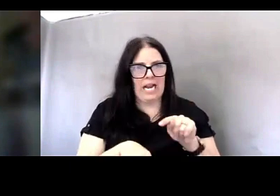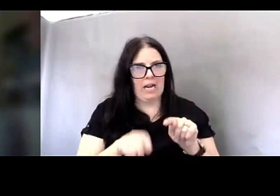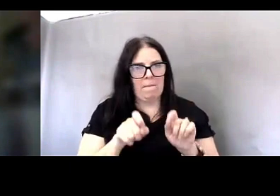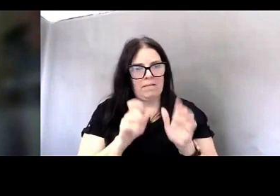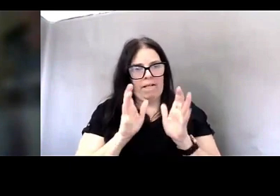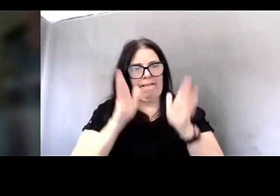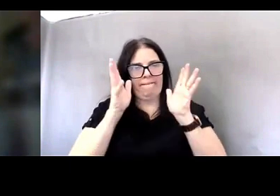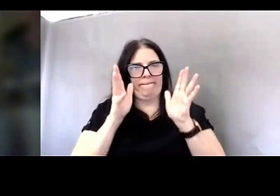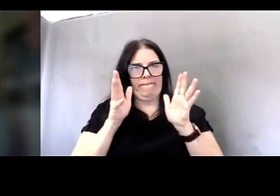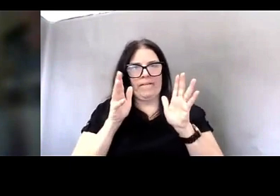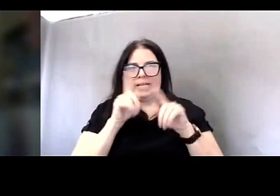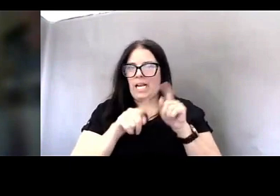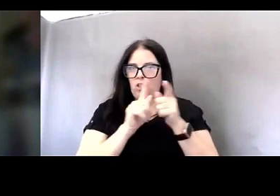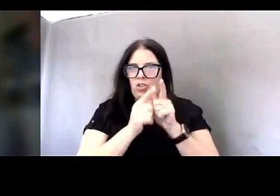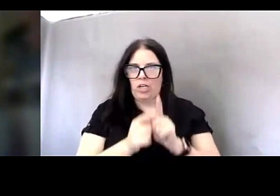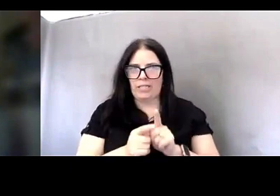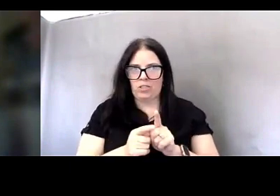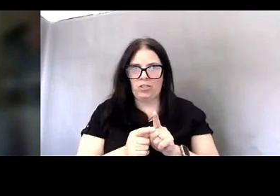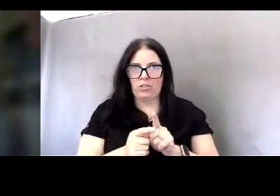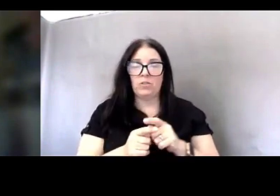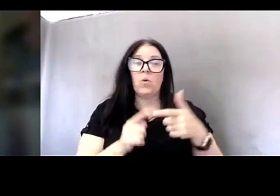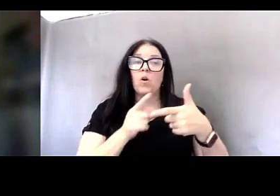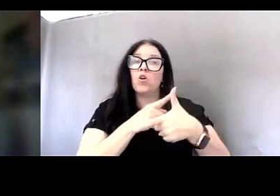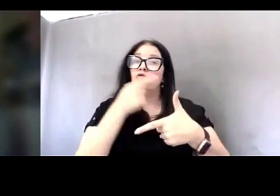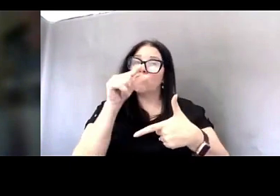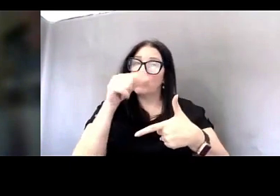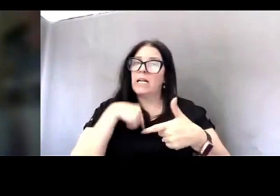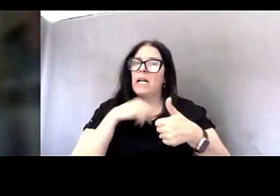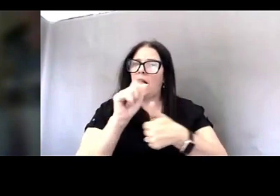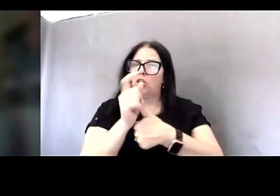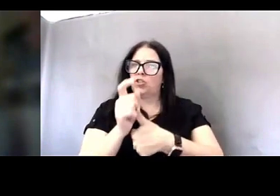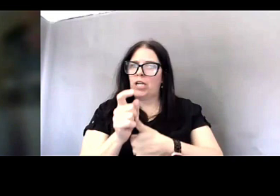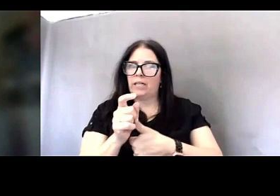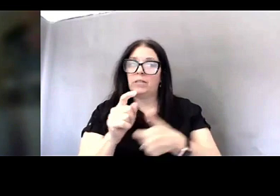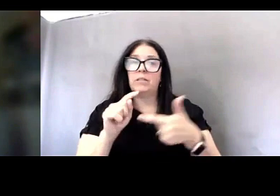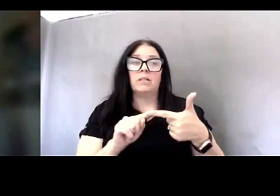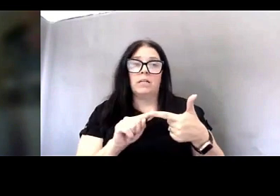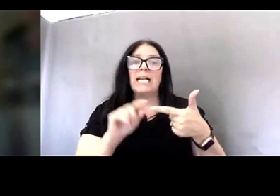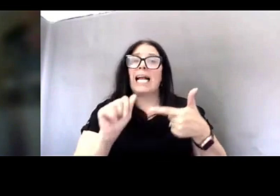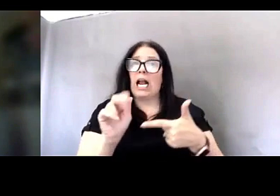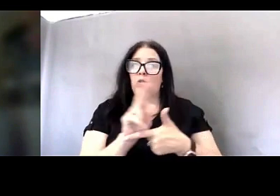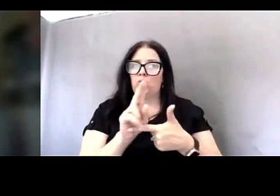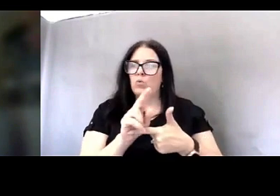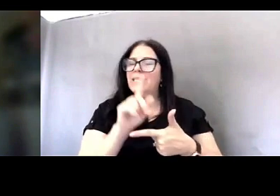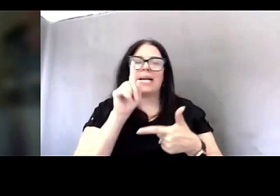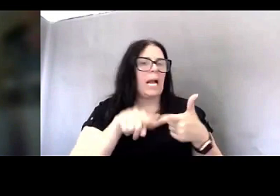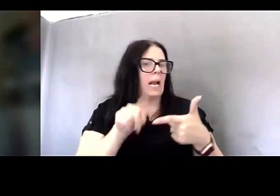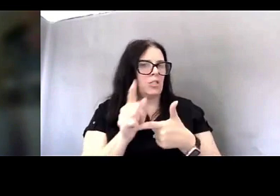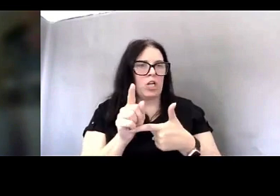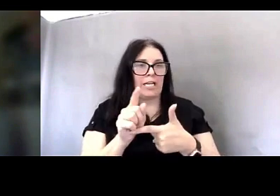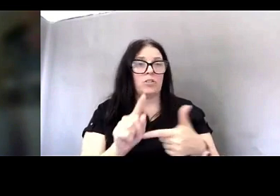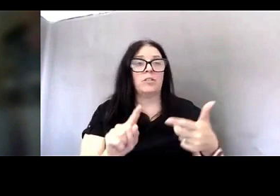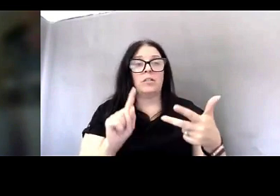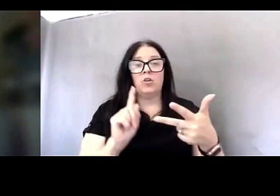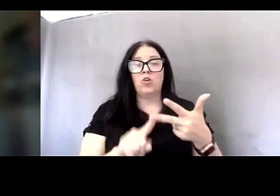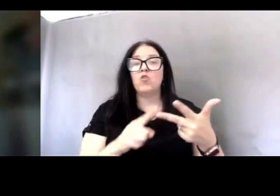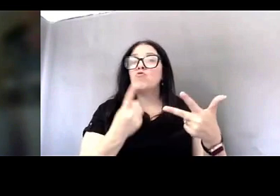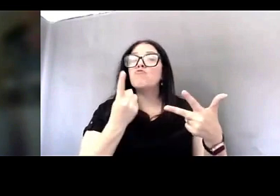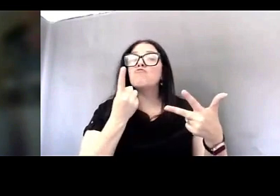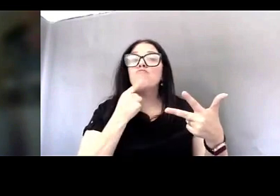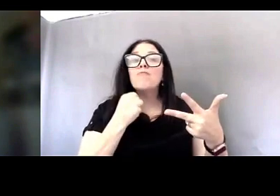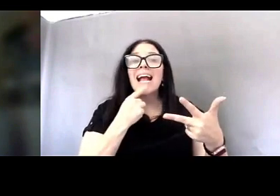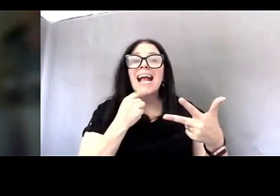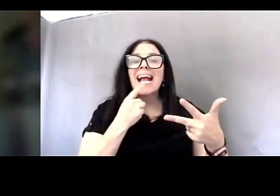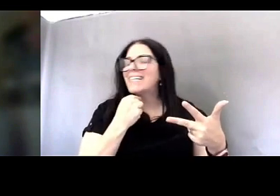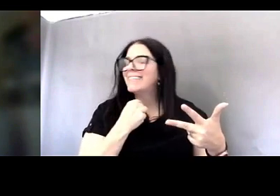there's another level. So these ones, you can use them, cannot be modified. And then the red ones, they're